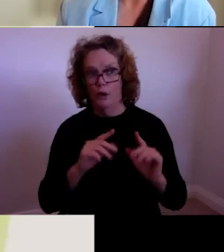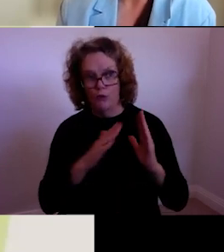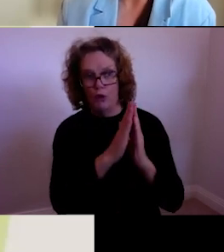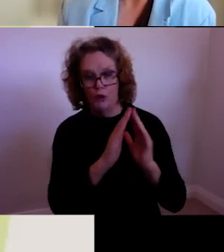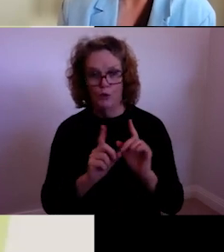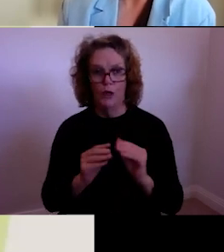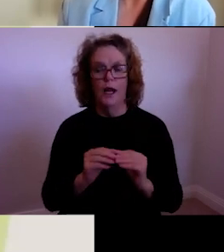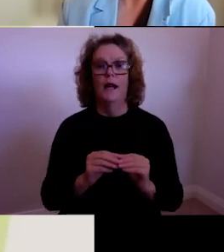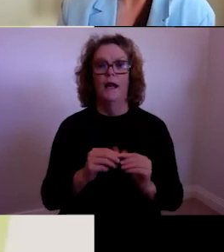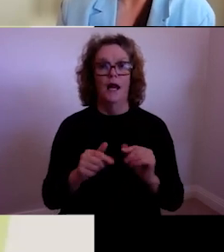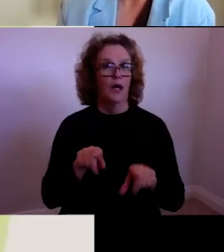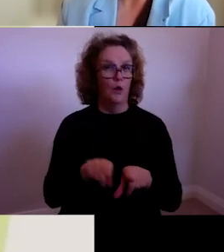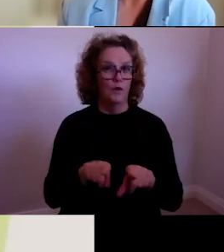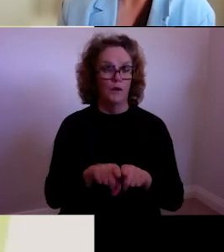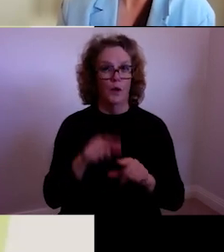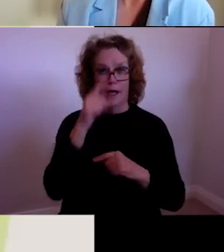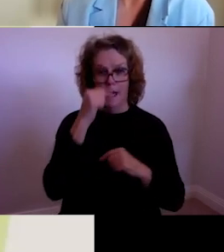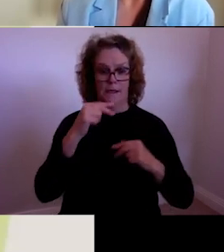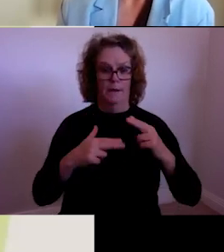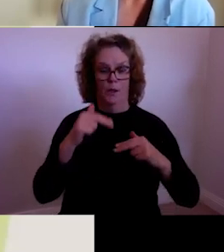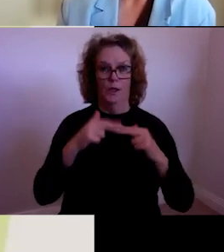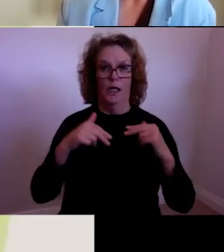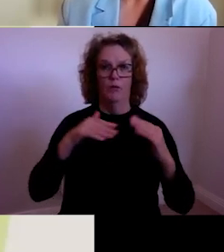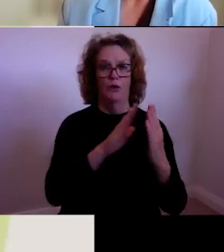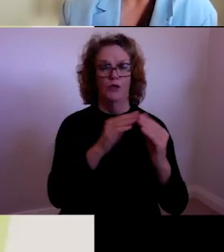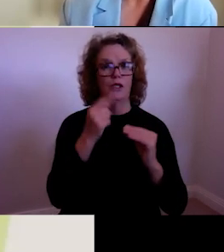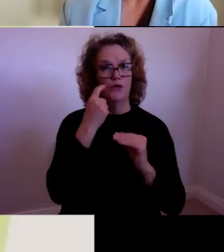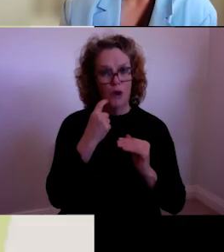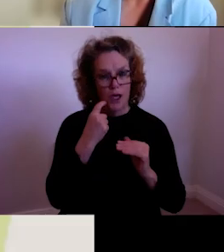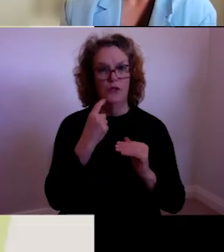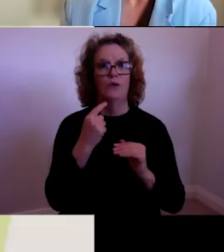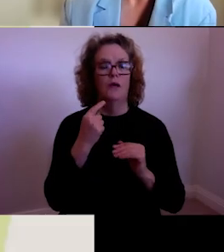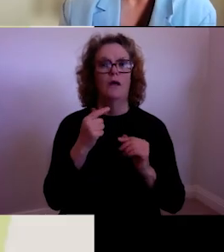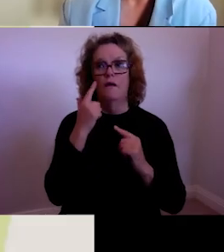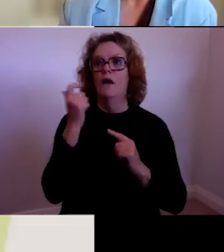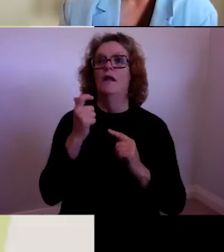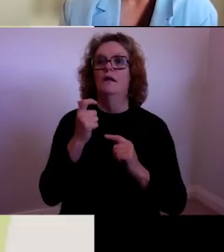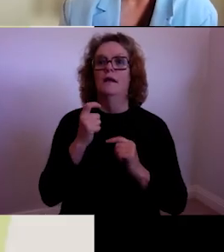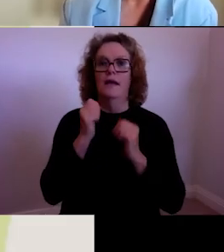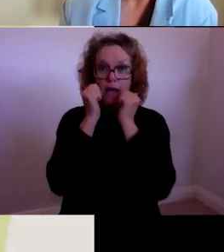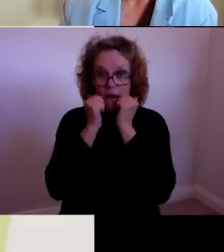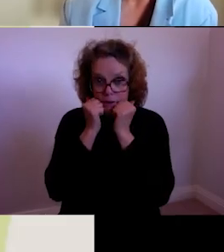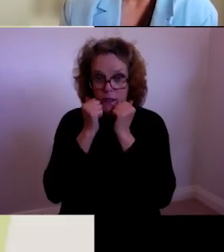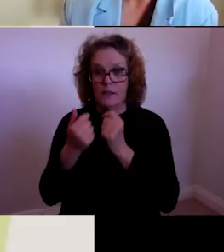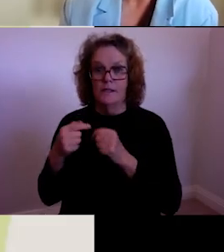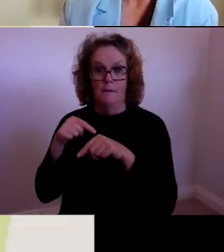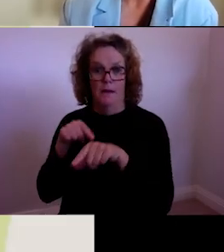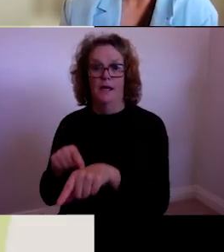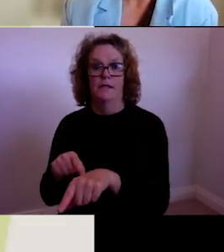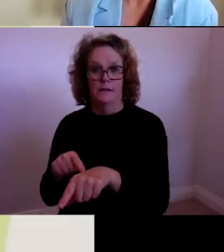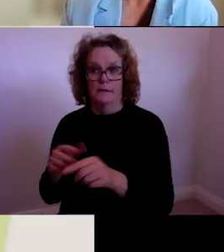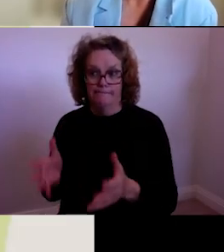capacity building approaches, so trying to identify evidence-based capacity building approaches in